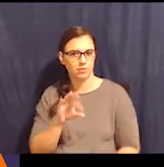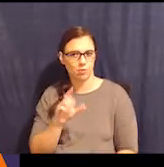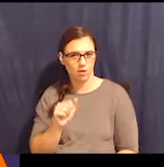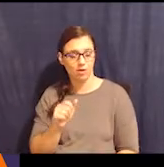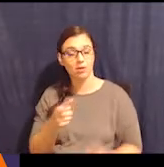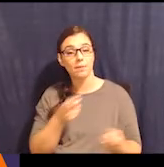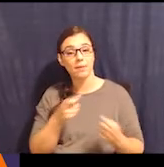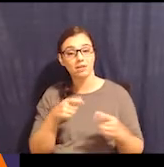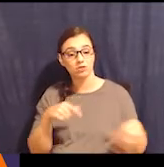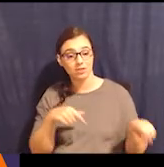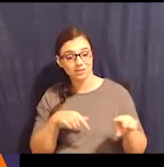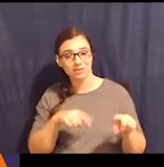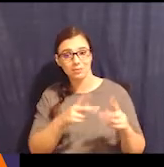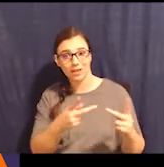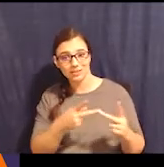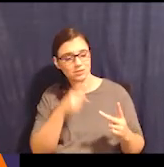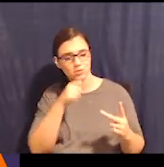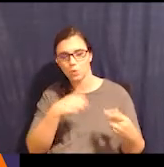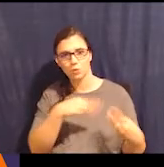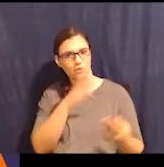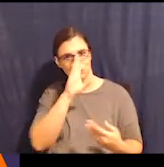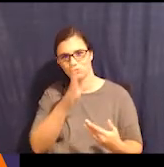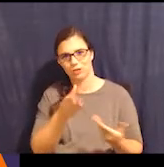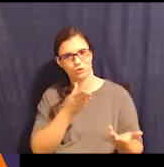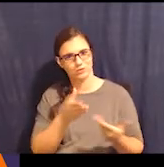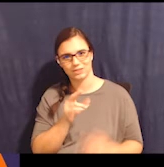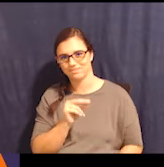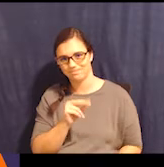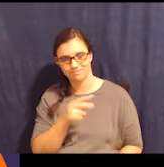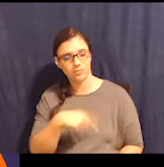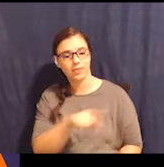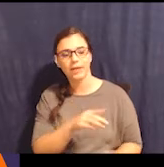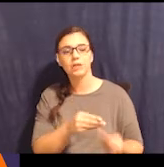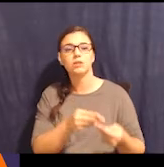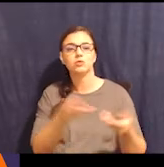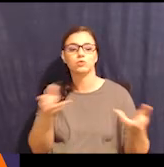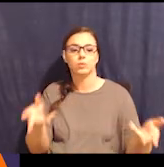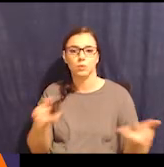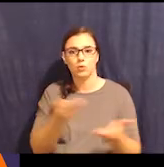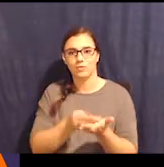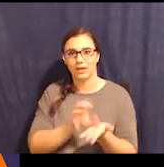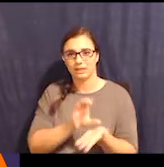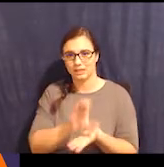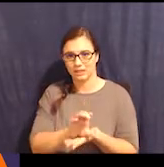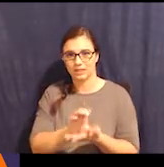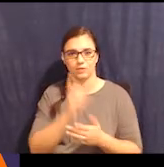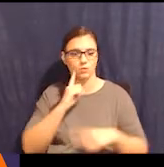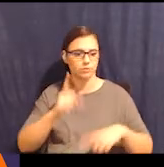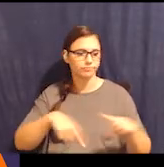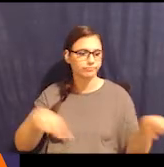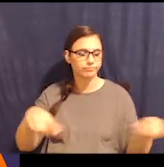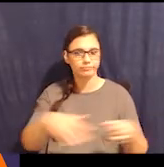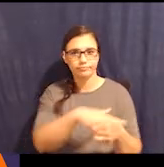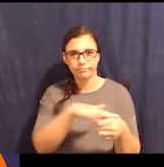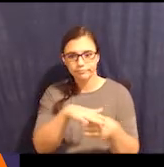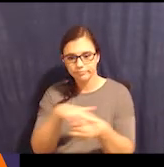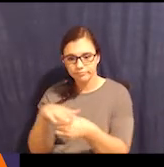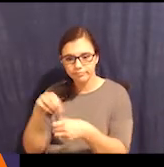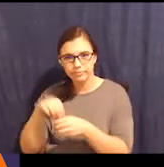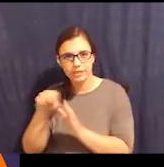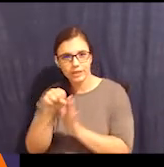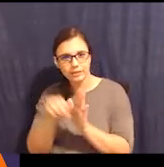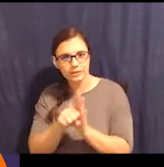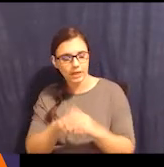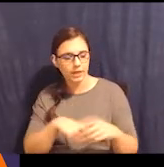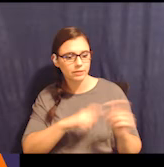They distribute DCF's funding to the various regions across the state to be customized to the specific behavioral needs of